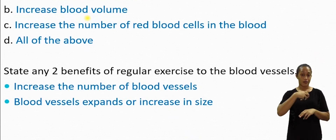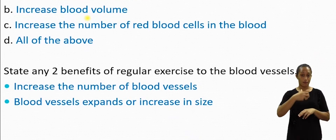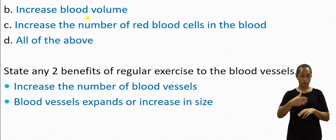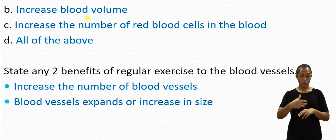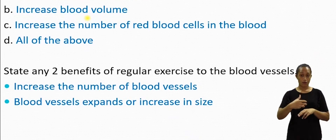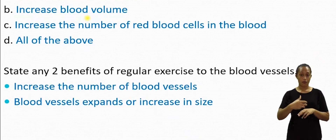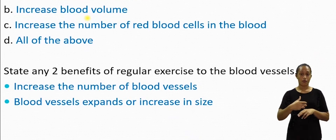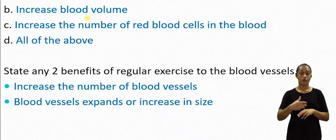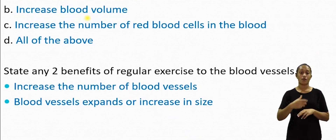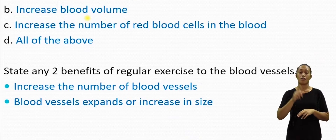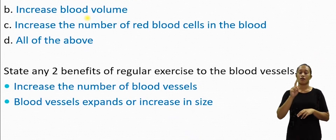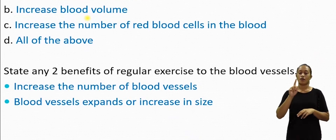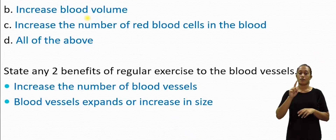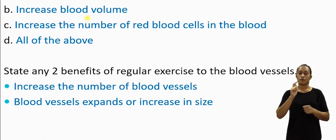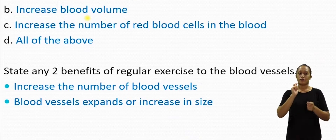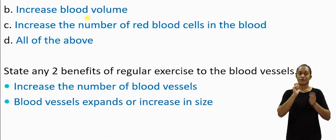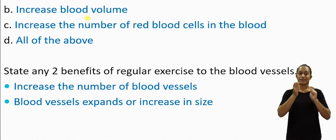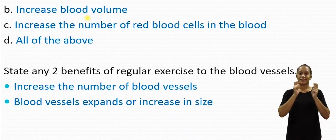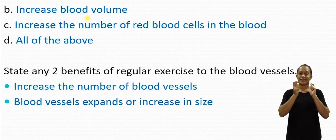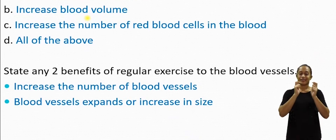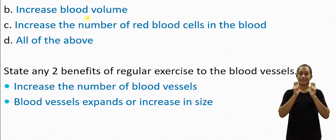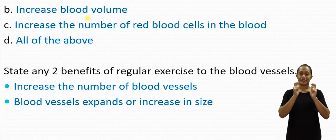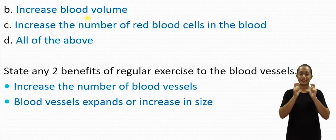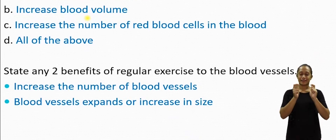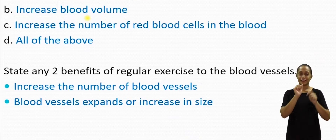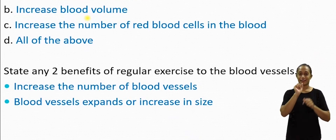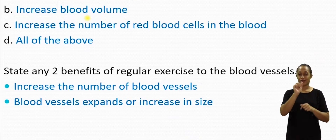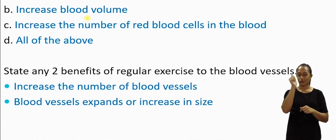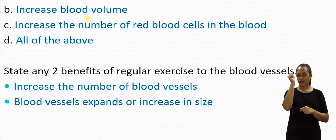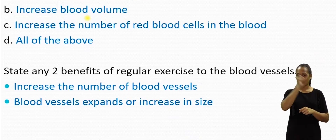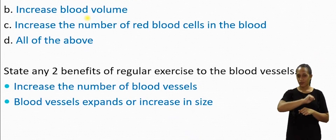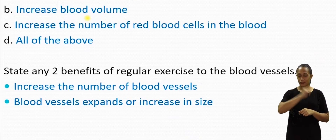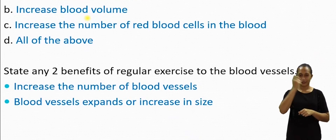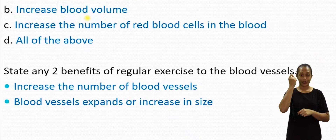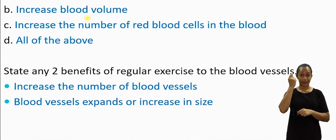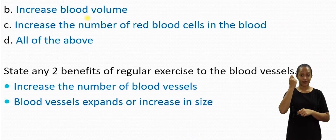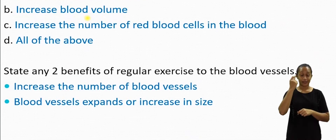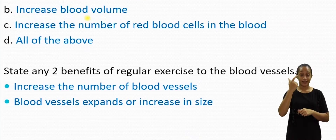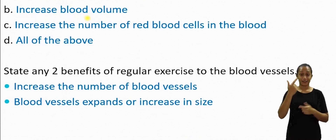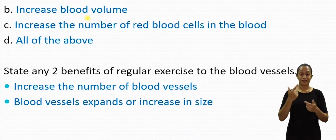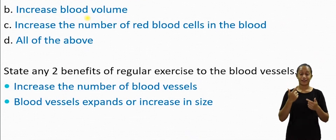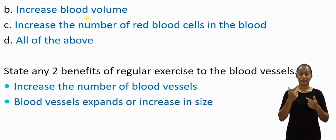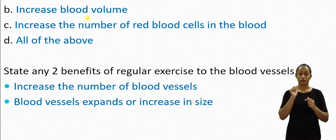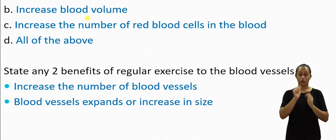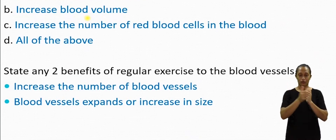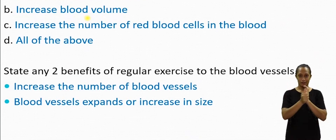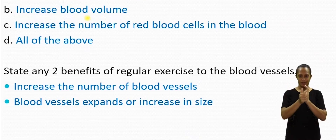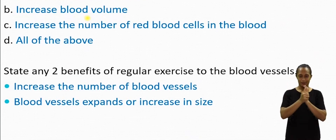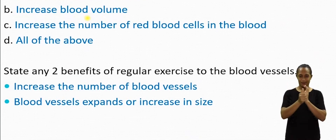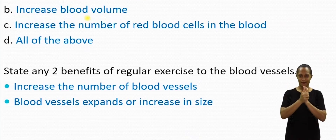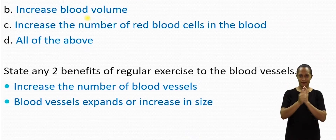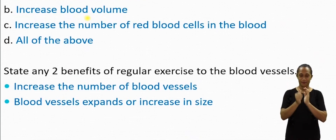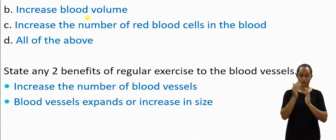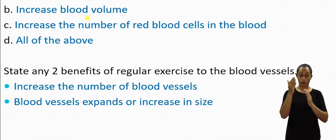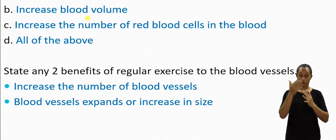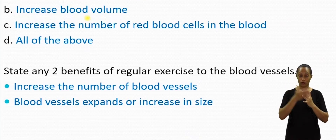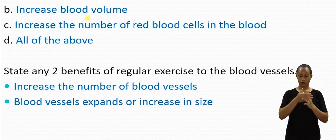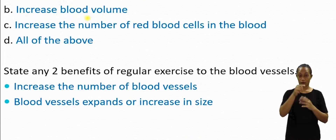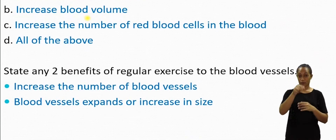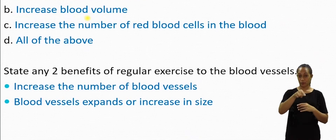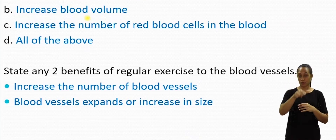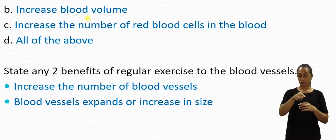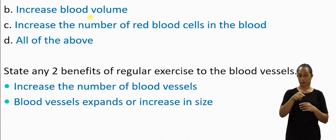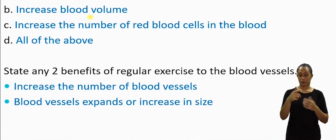more and testing your knowledge, understanding, and application skills through